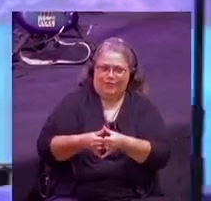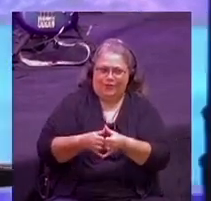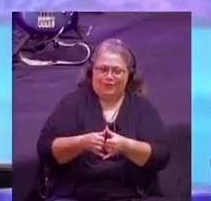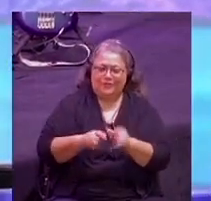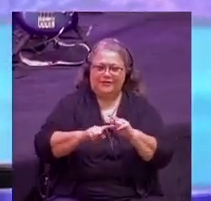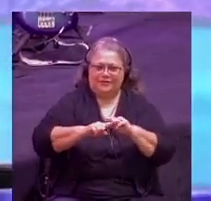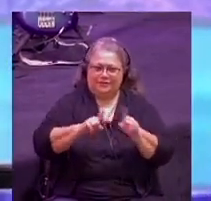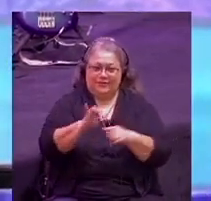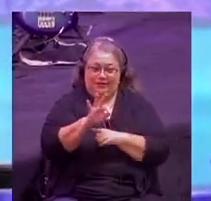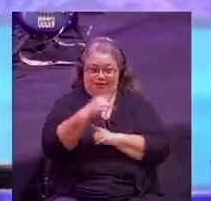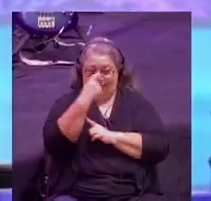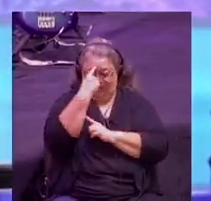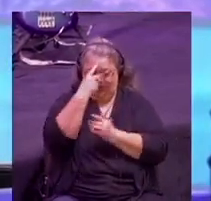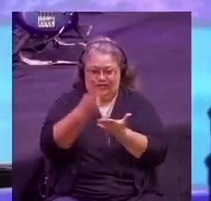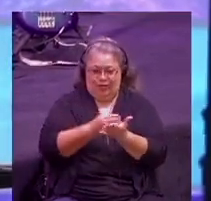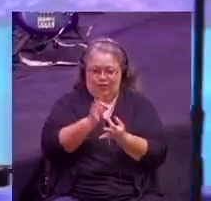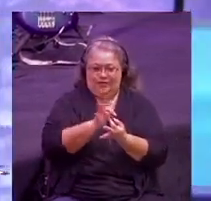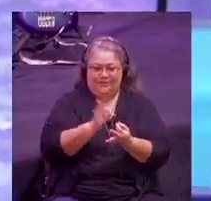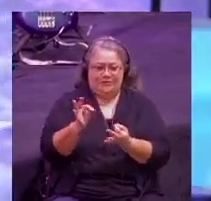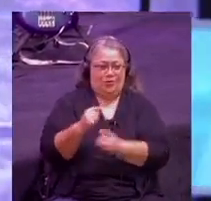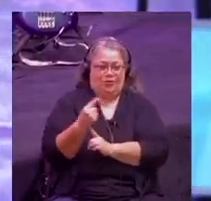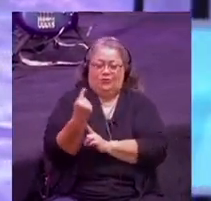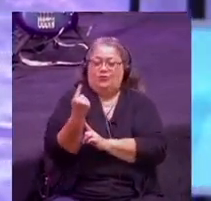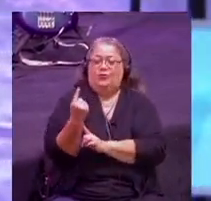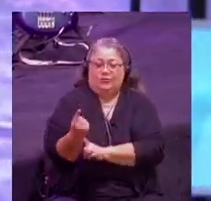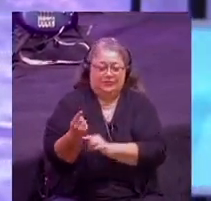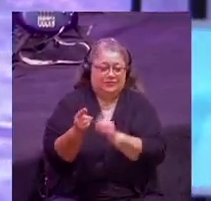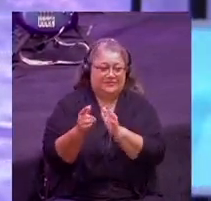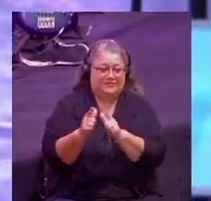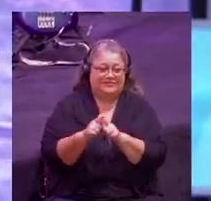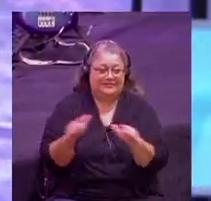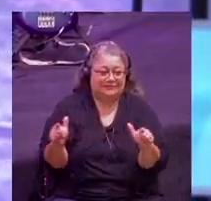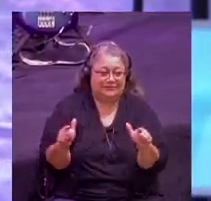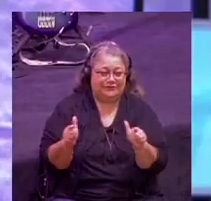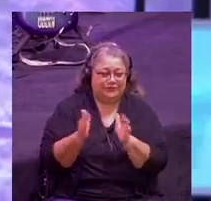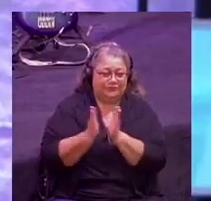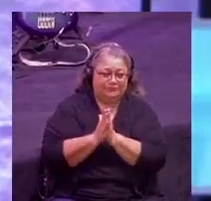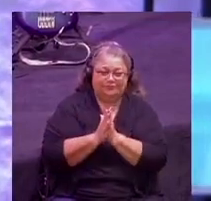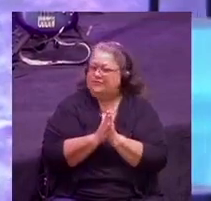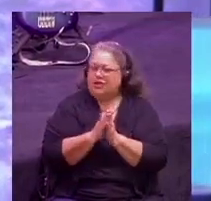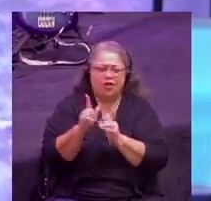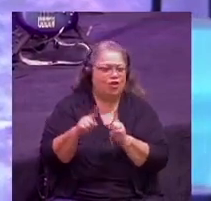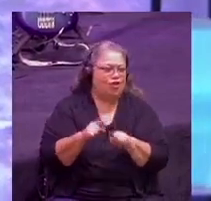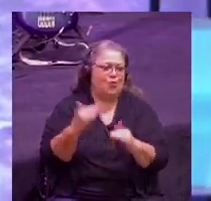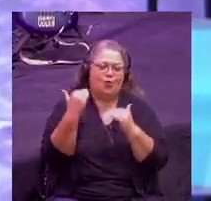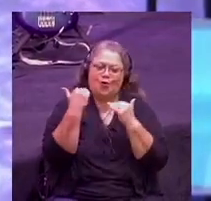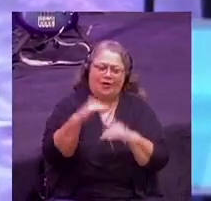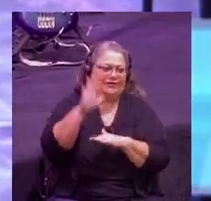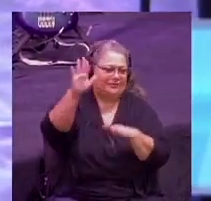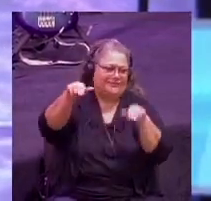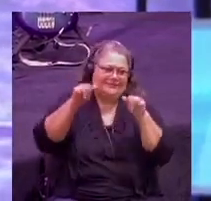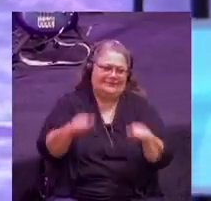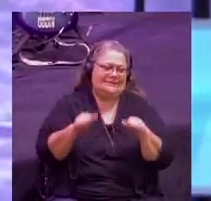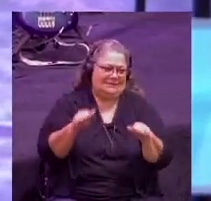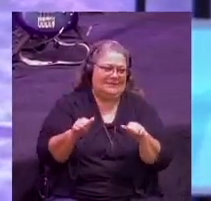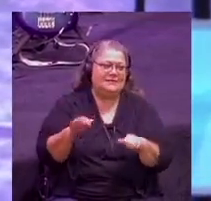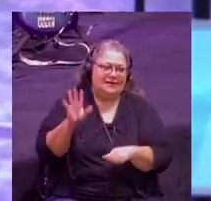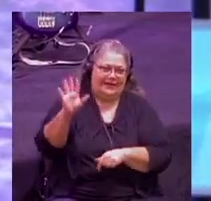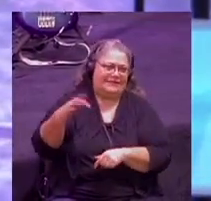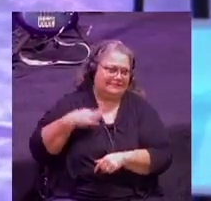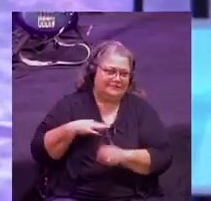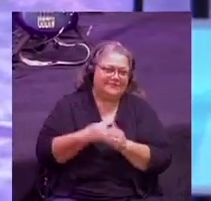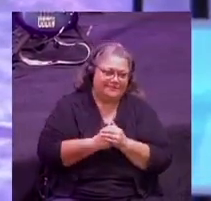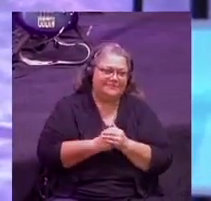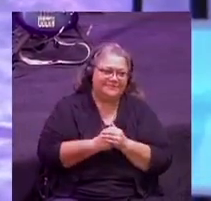you think the Holy Spirit is nothing but a prayer language, you are severely limiting his abilities and the benefits that he